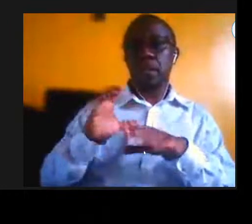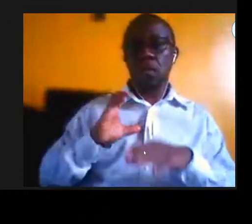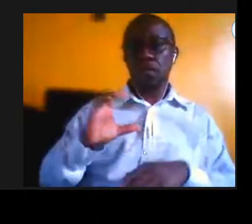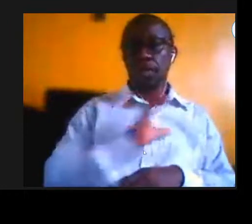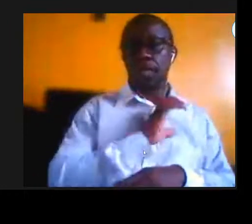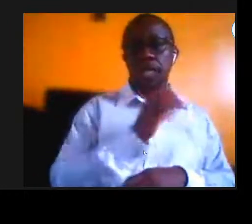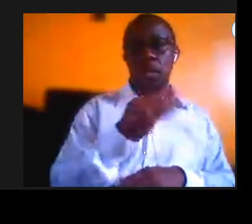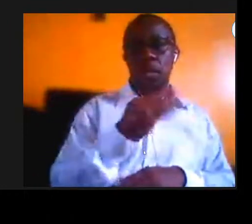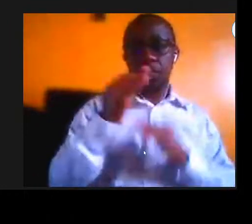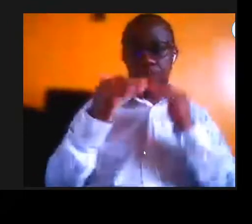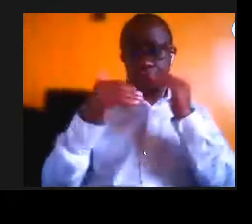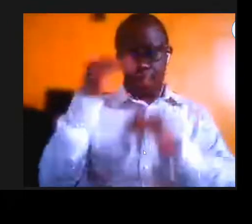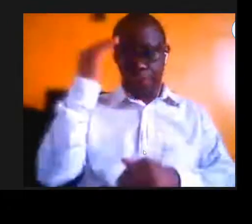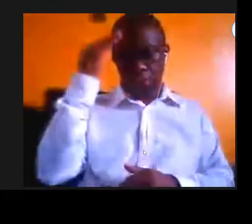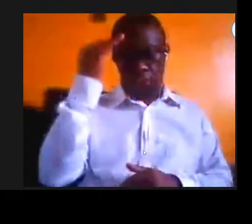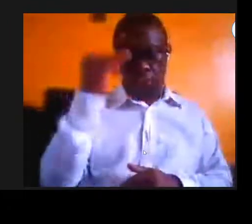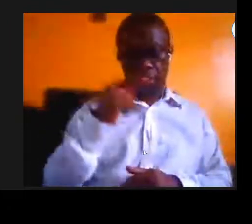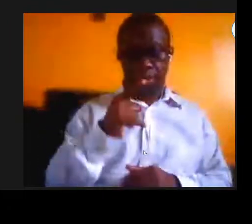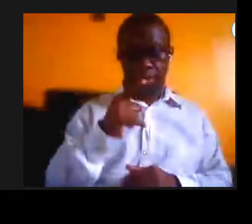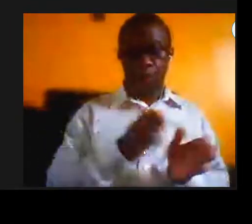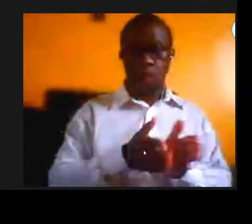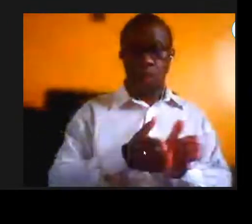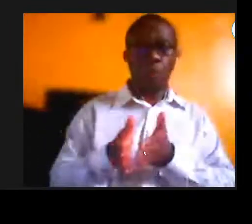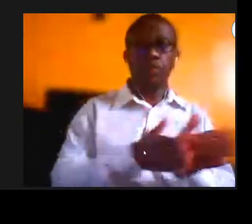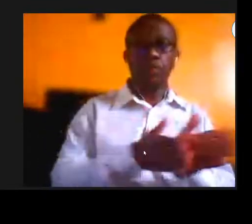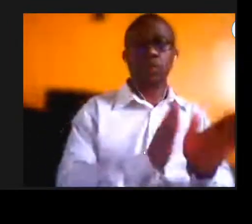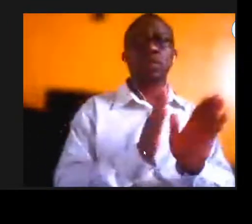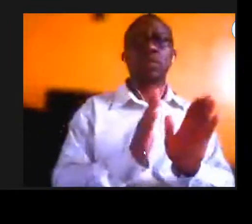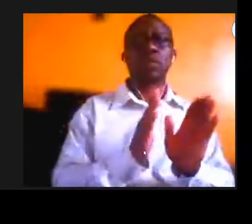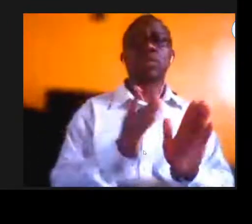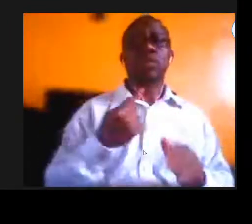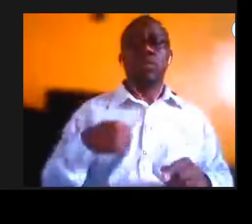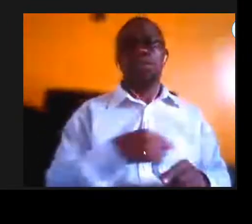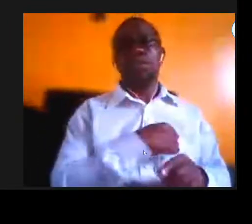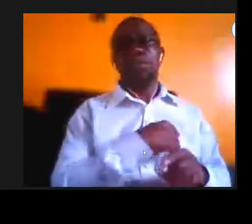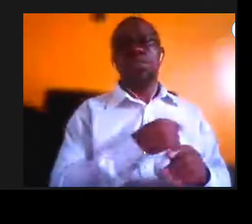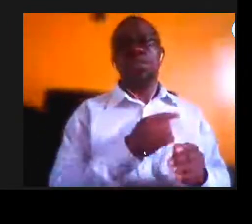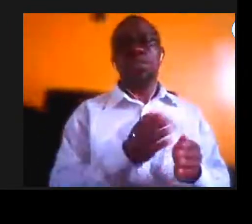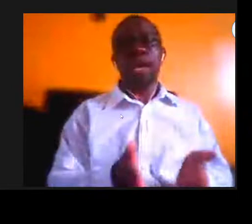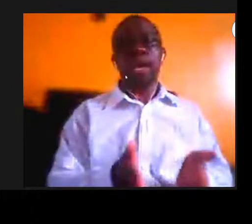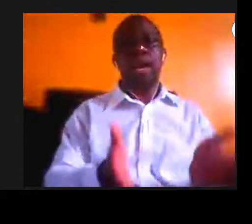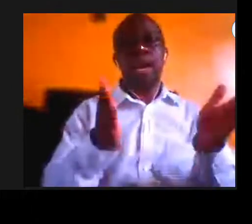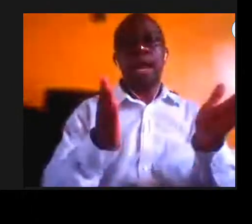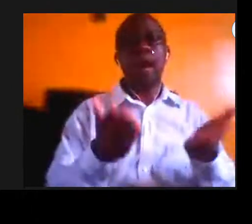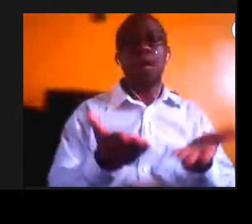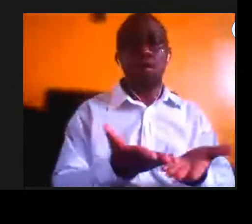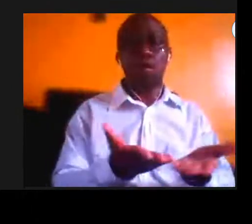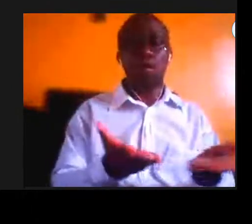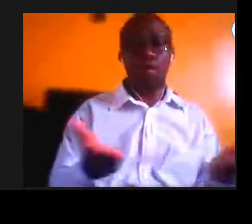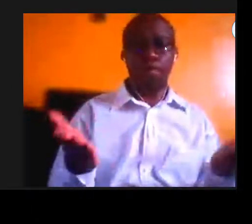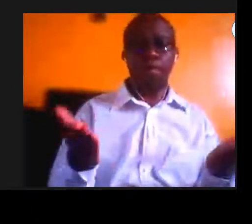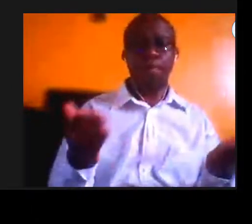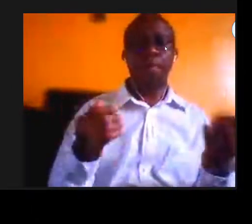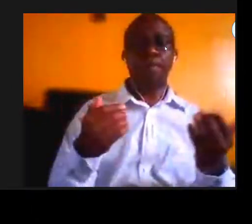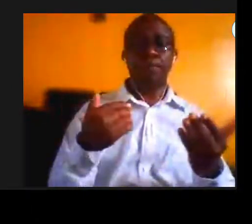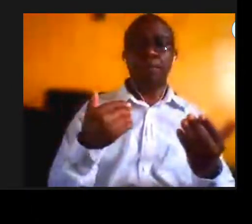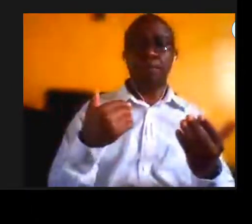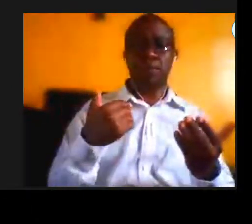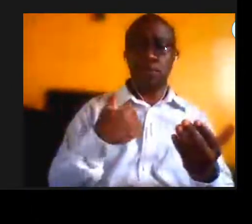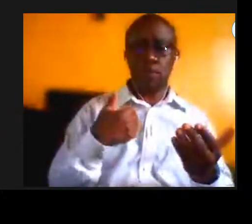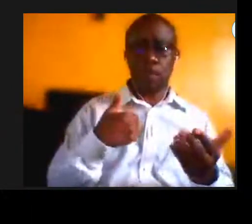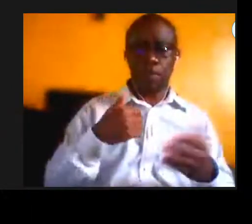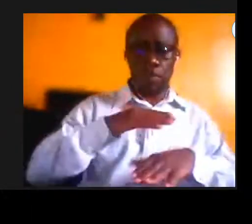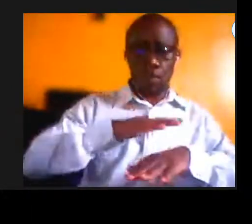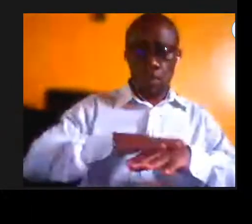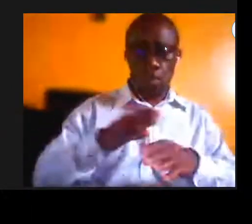an opportunity which is given to them to be able to make an auto-evaluation.